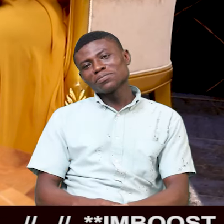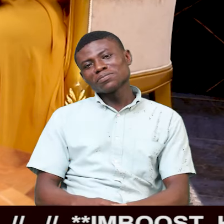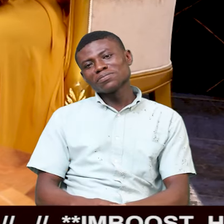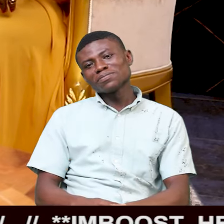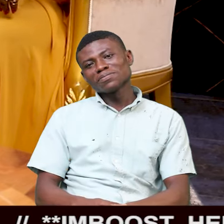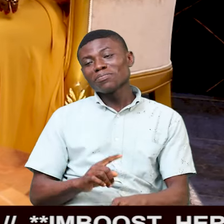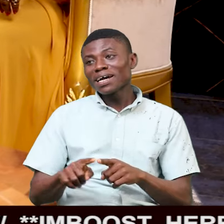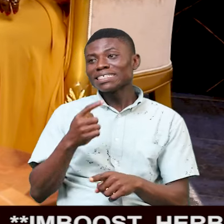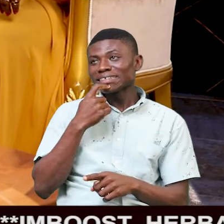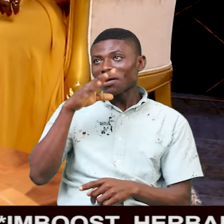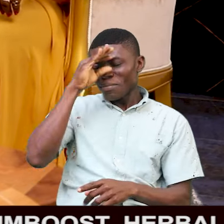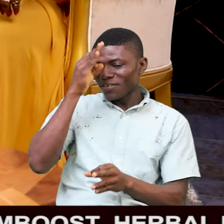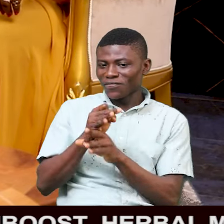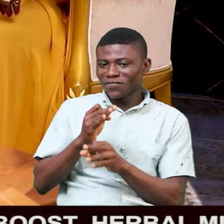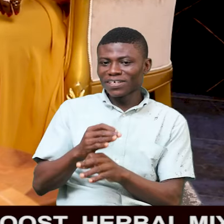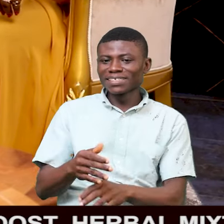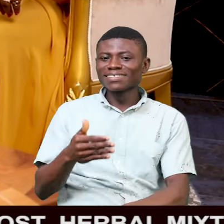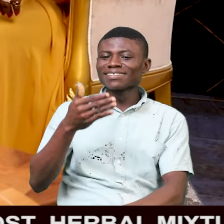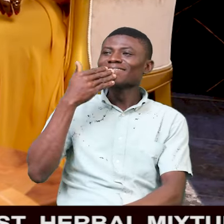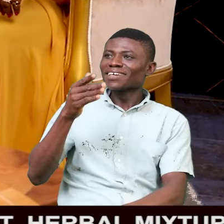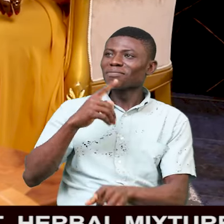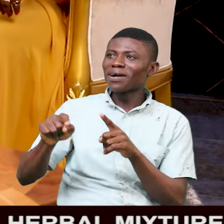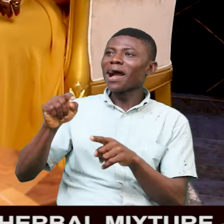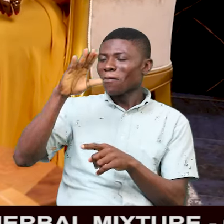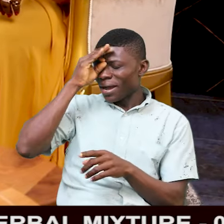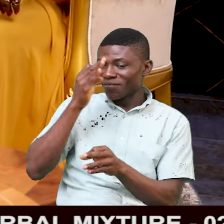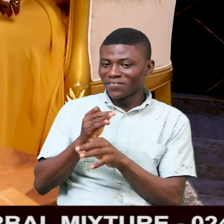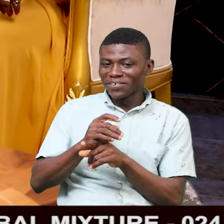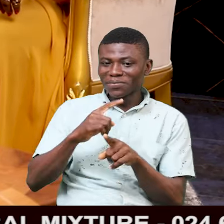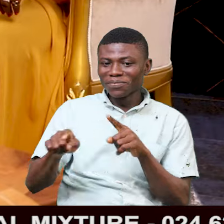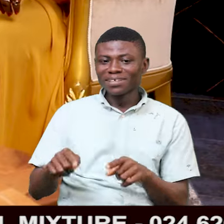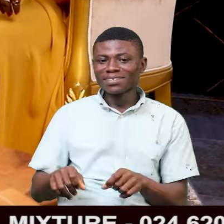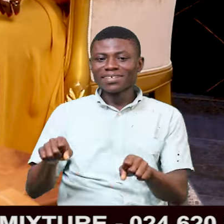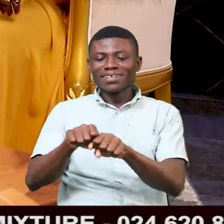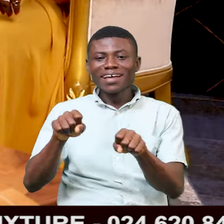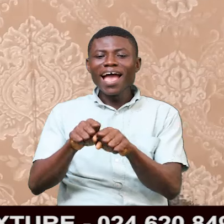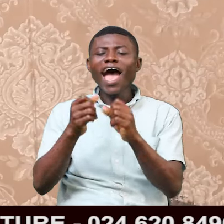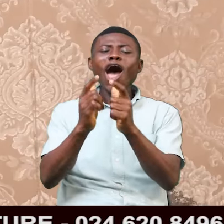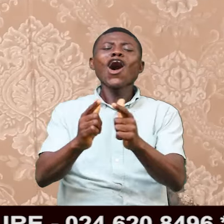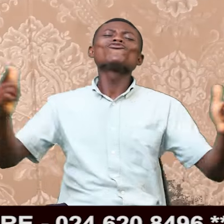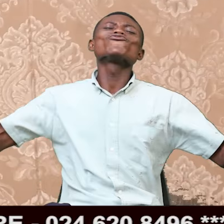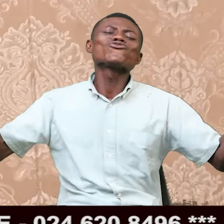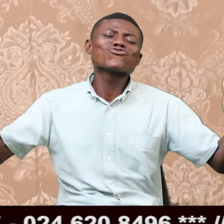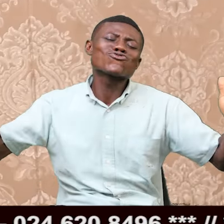It's not a man of faith. Me say thank you. Mpabo ano. Mpabo ano no wise akukwa mfa no.